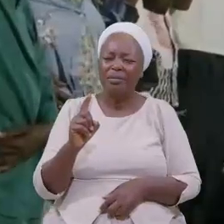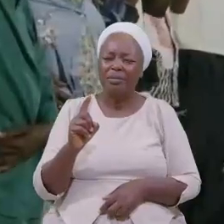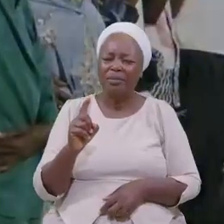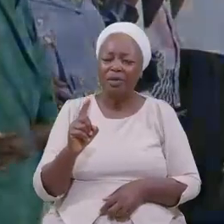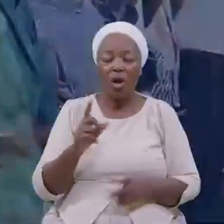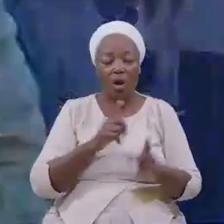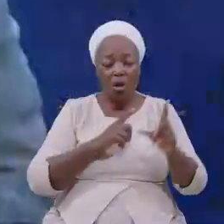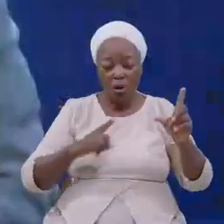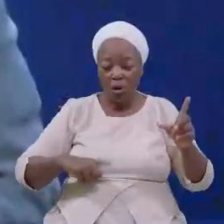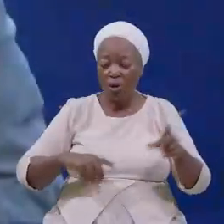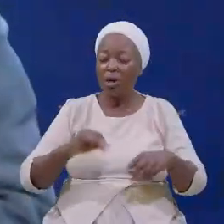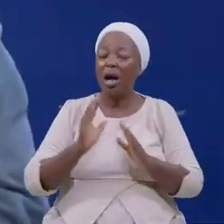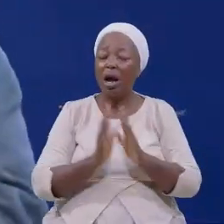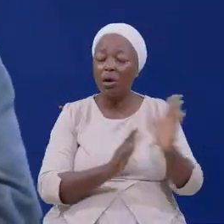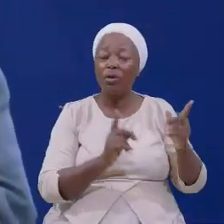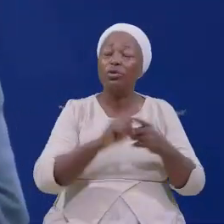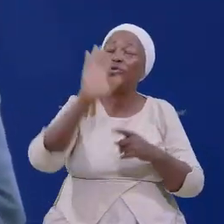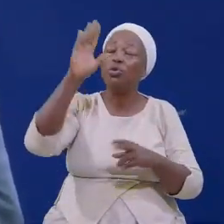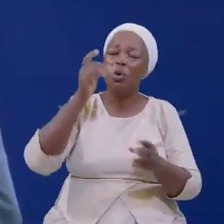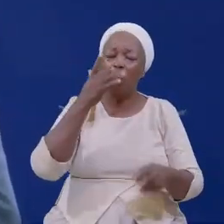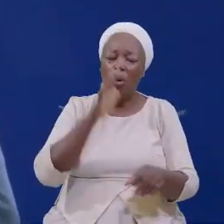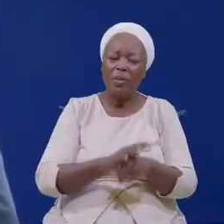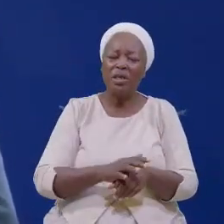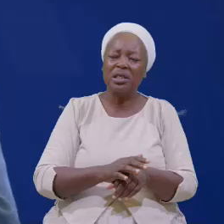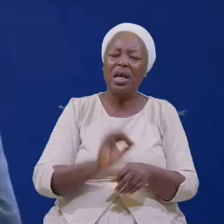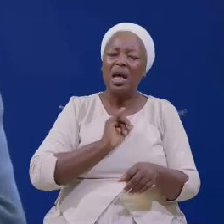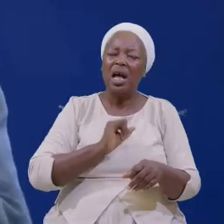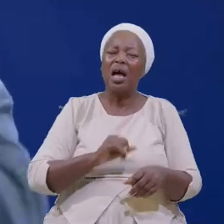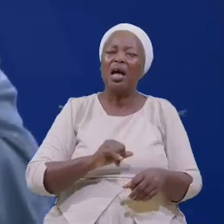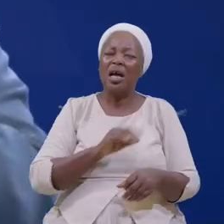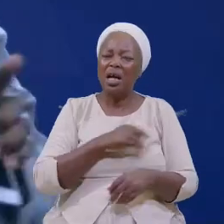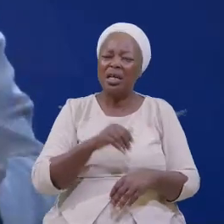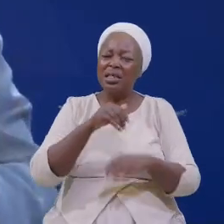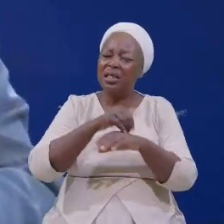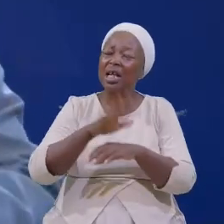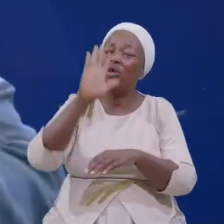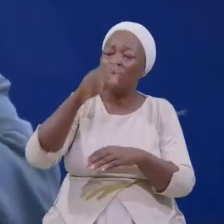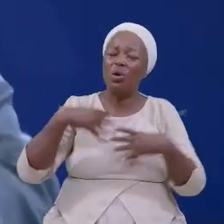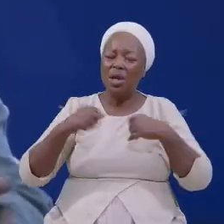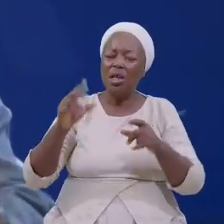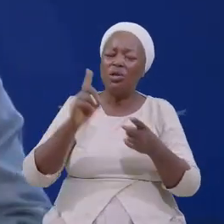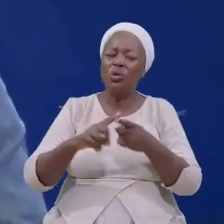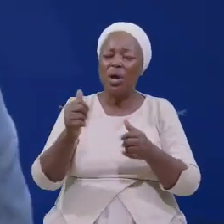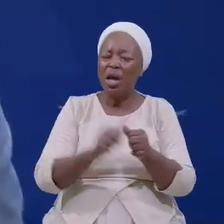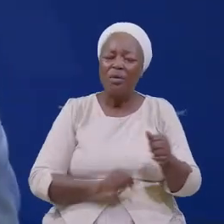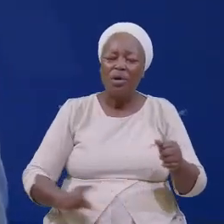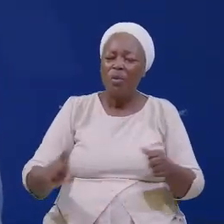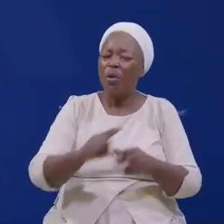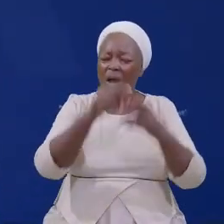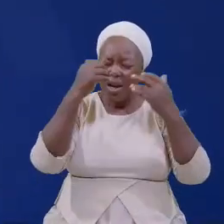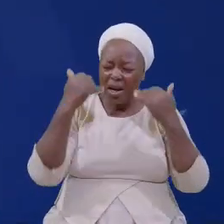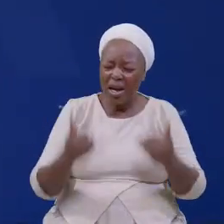Lord, according to your promise, I send your healing to everyone. Right now,